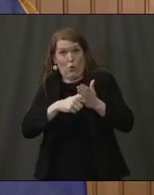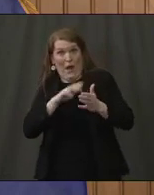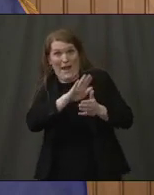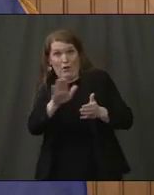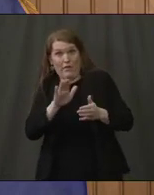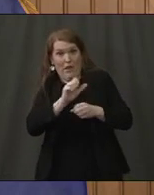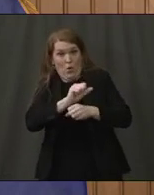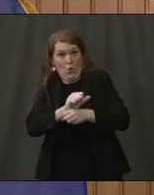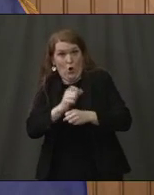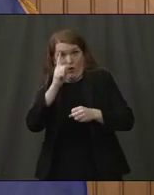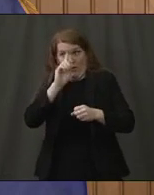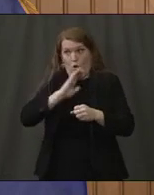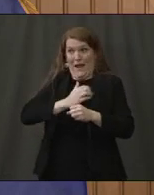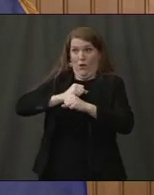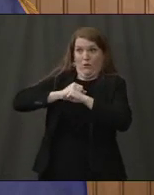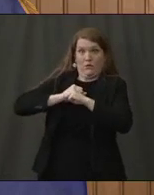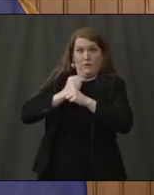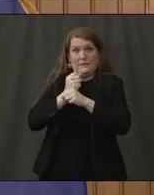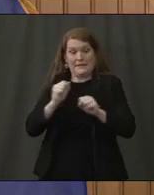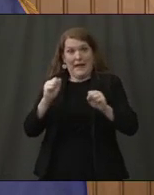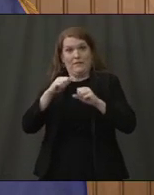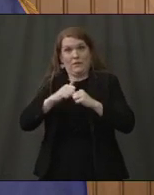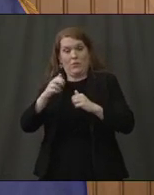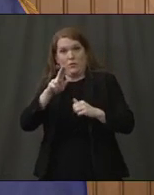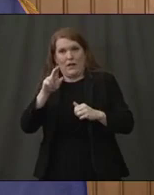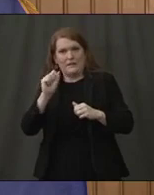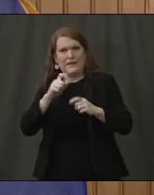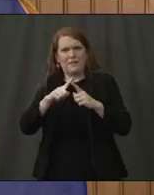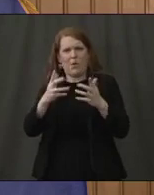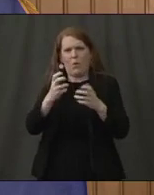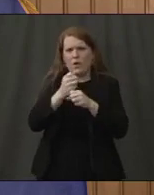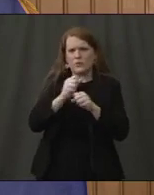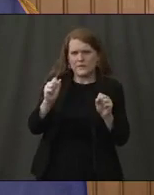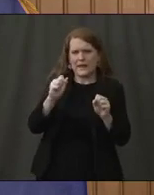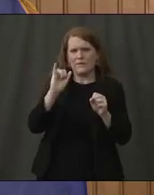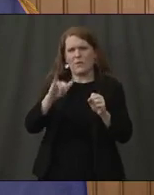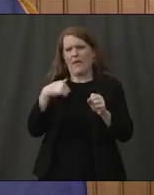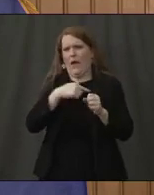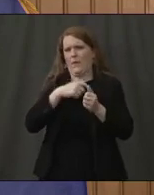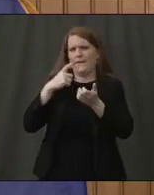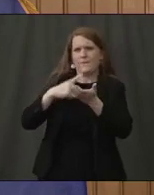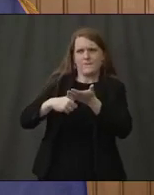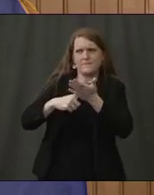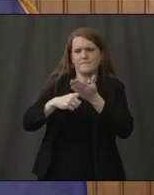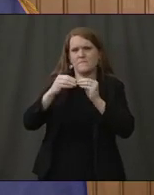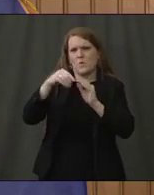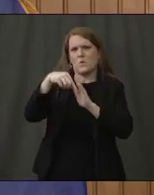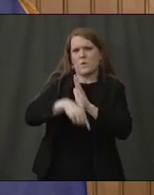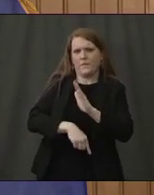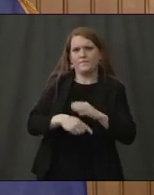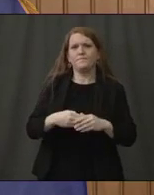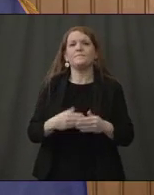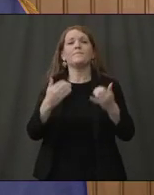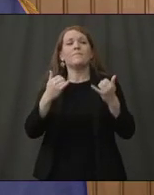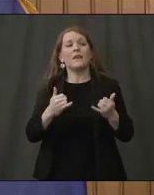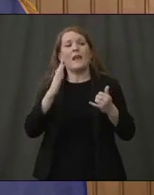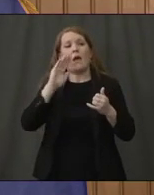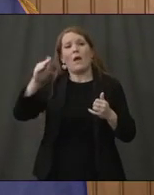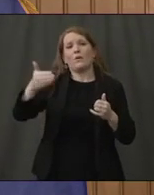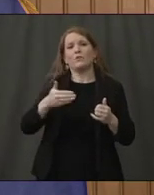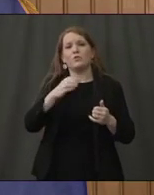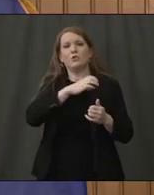it safely. With that, let me introduce to you Commissioner Cook. He's been a great friend. He's, taken